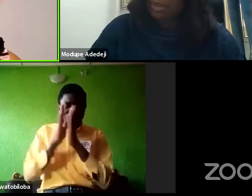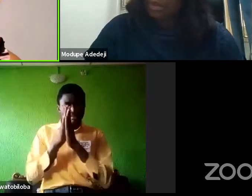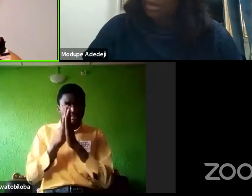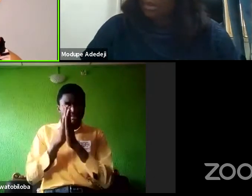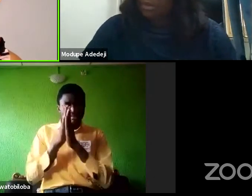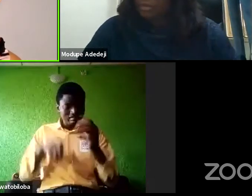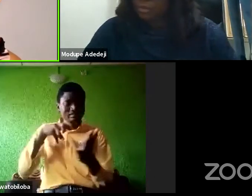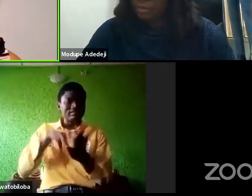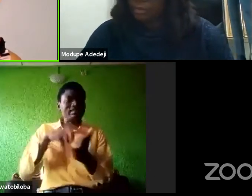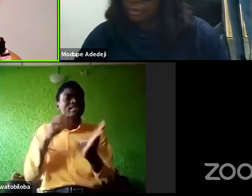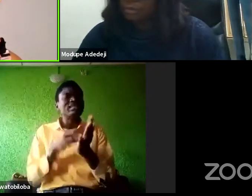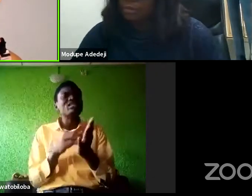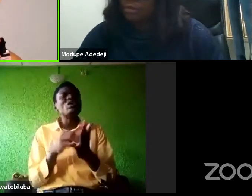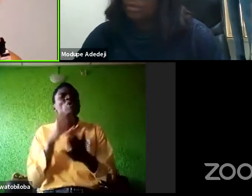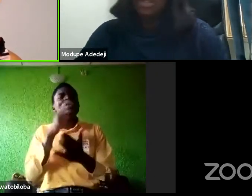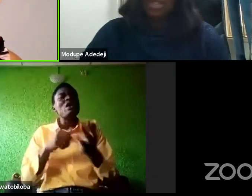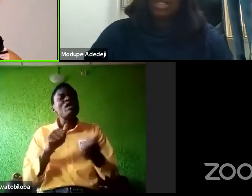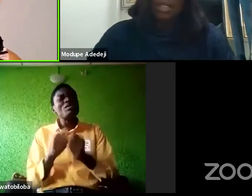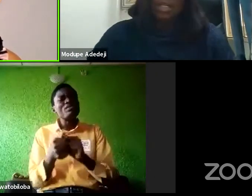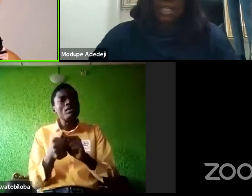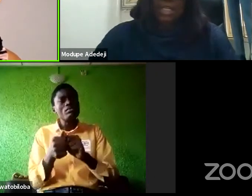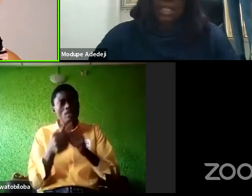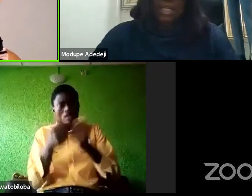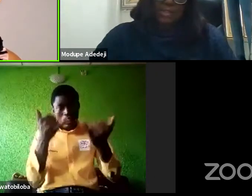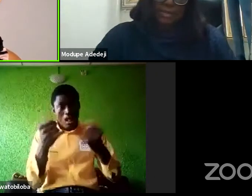Is this still part of this menopause thing?